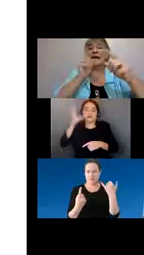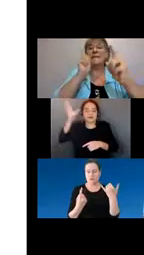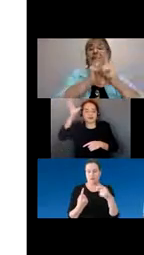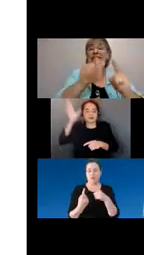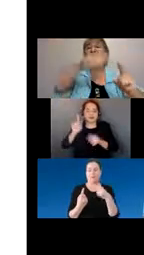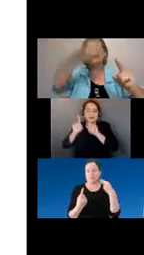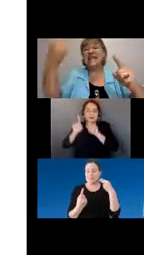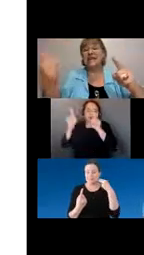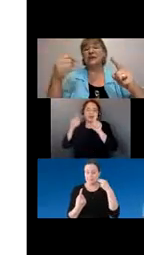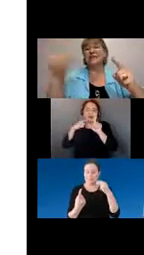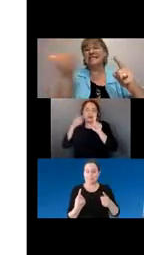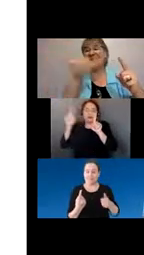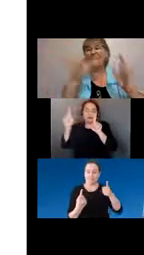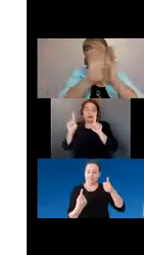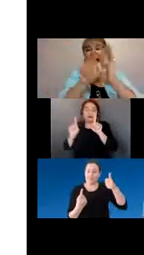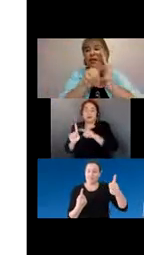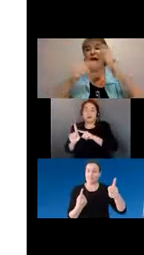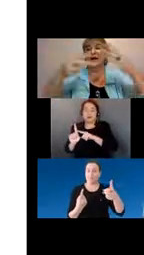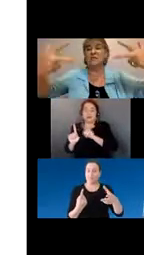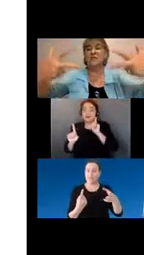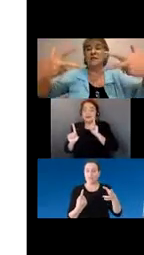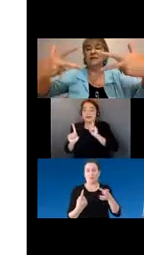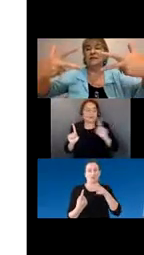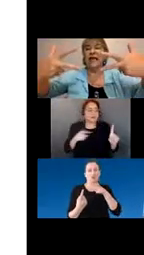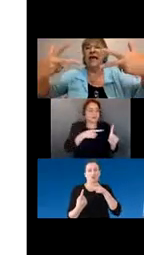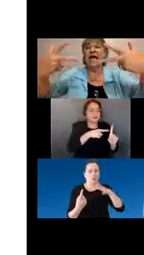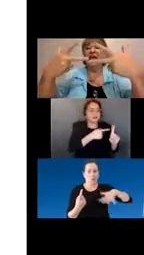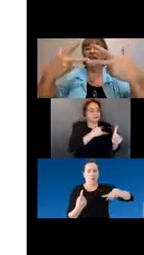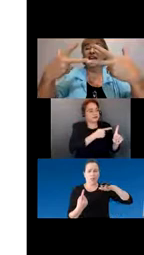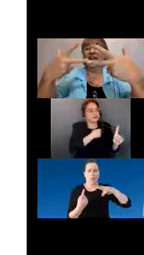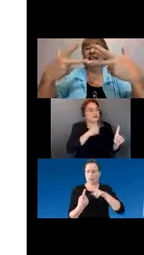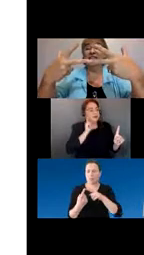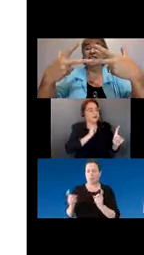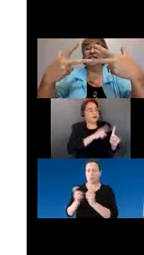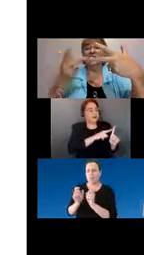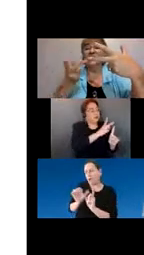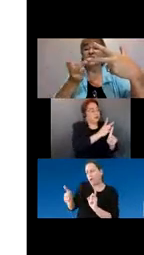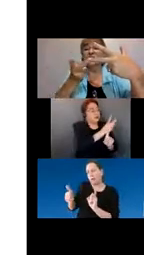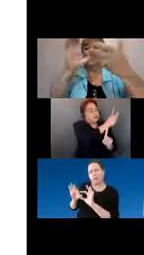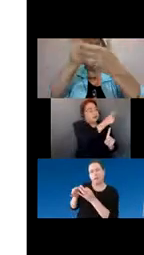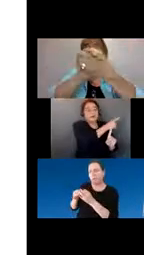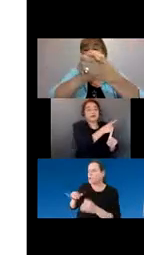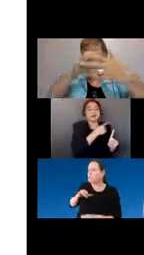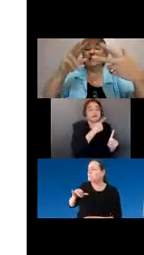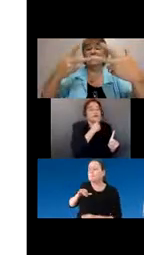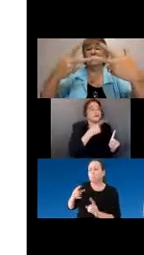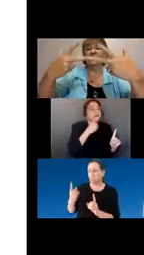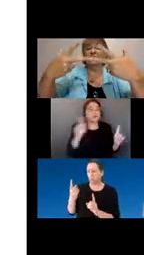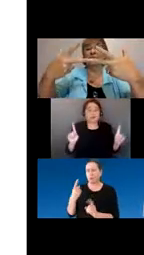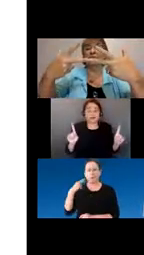grandparents, meets another the same background. Then these two get